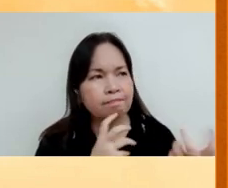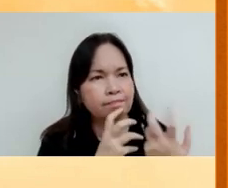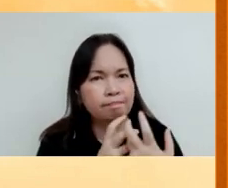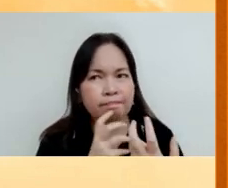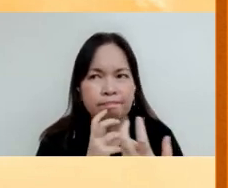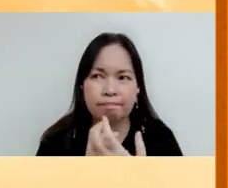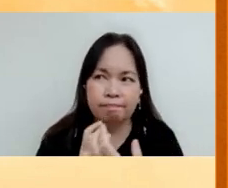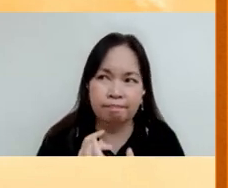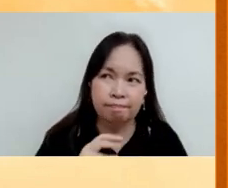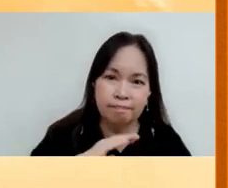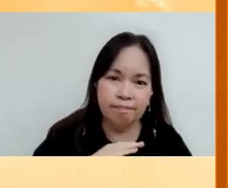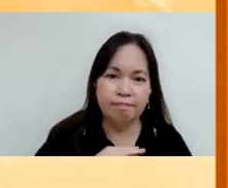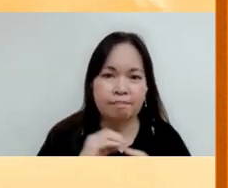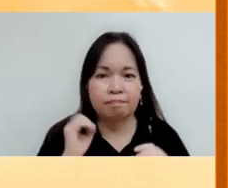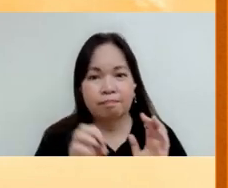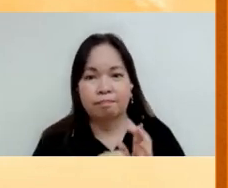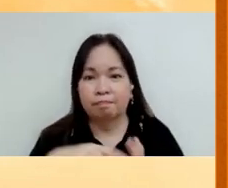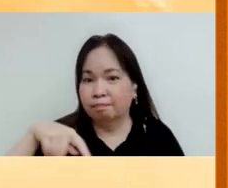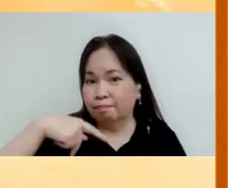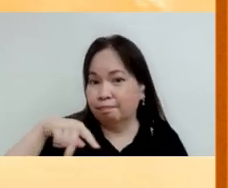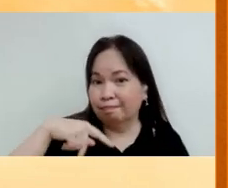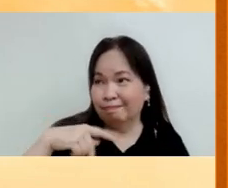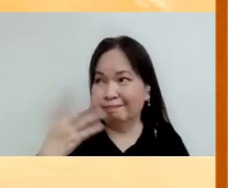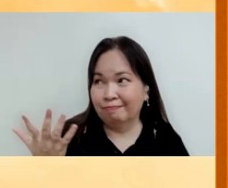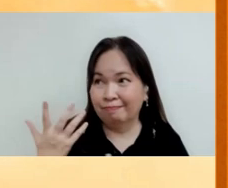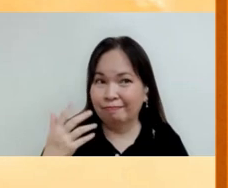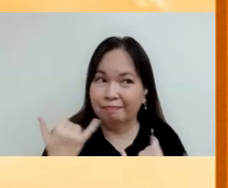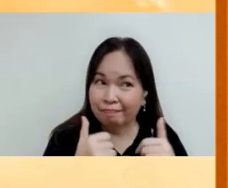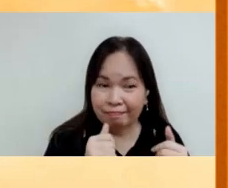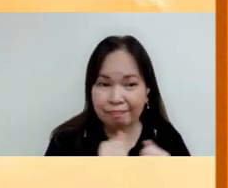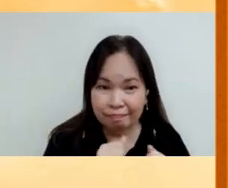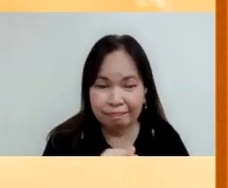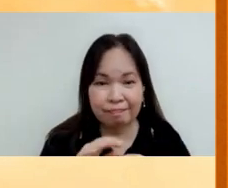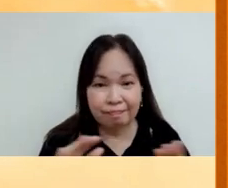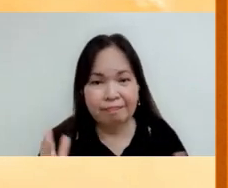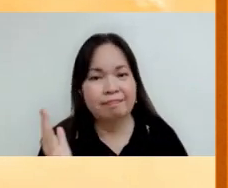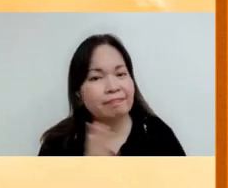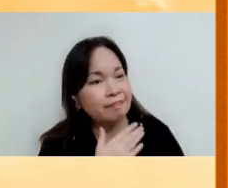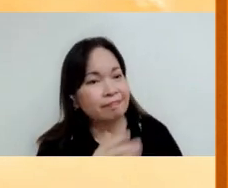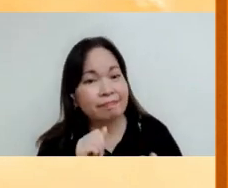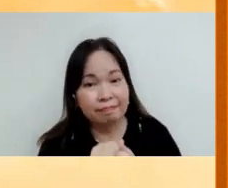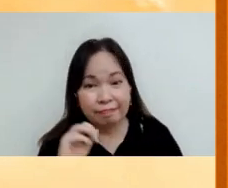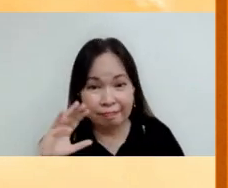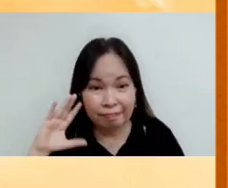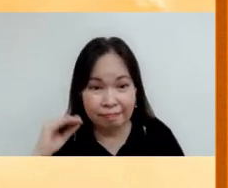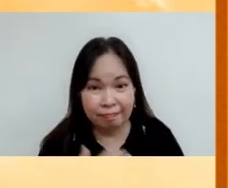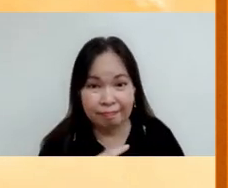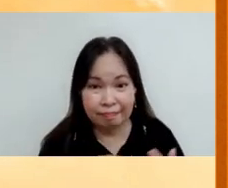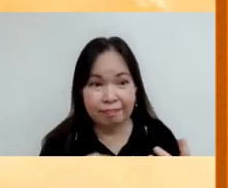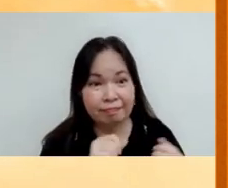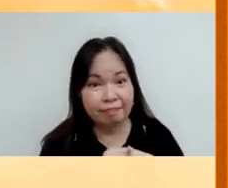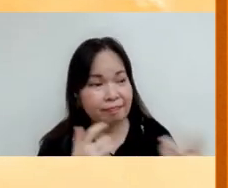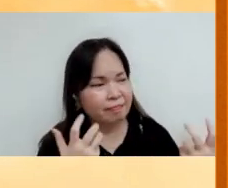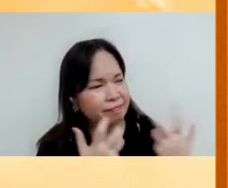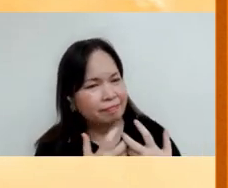simple, dancing with your kids, playing with your kids, singing with your kids. That helps them